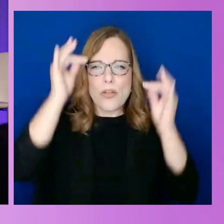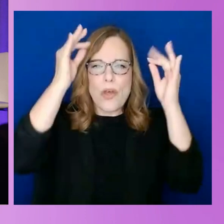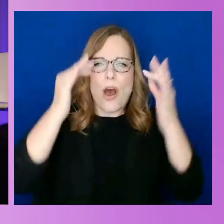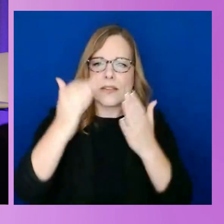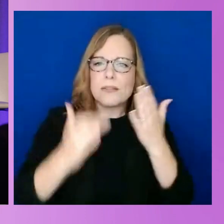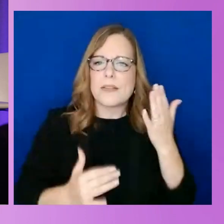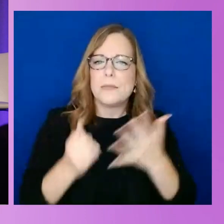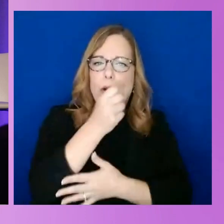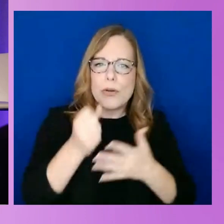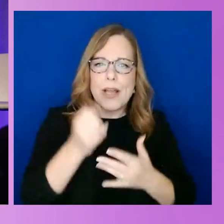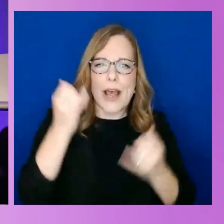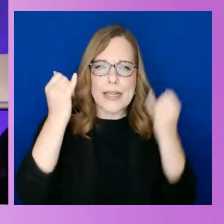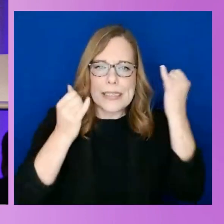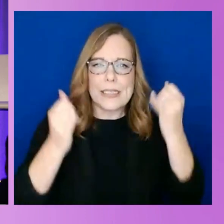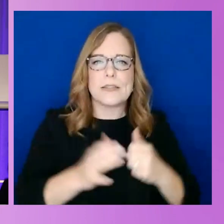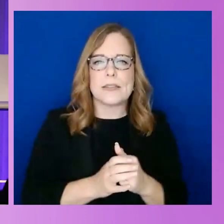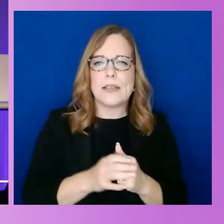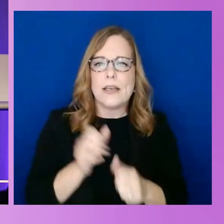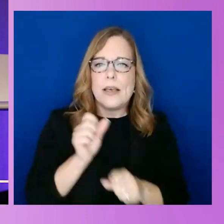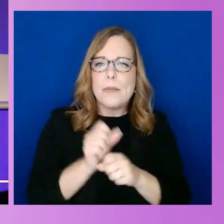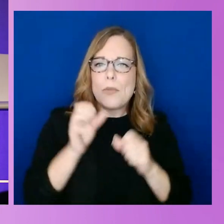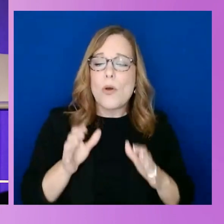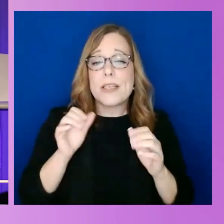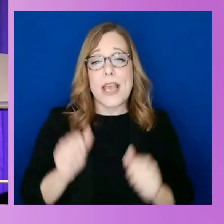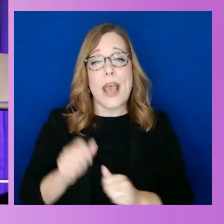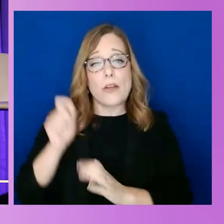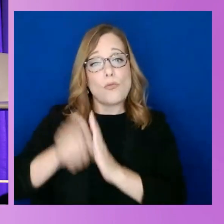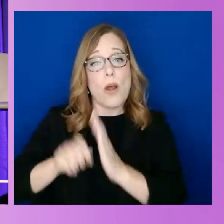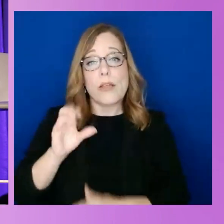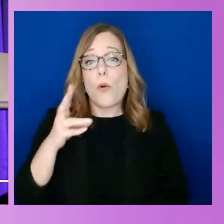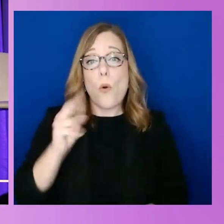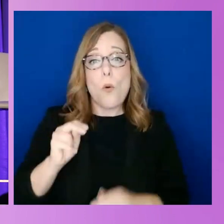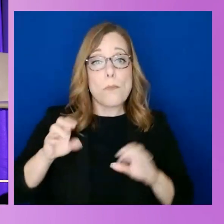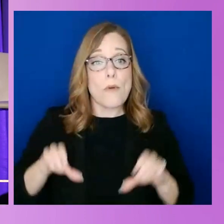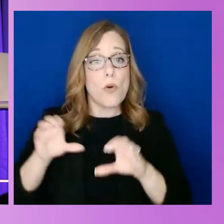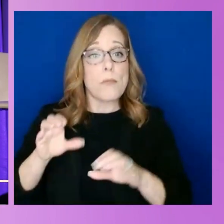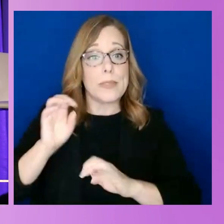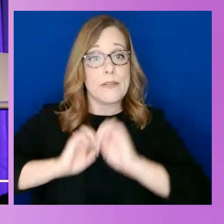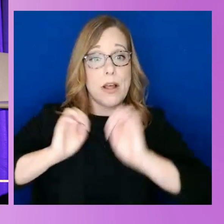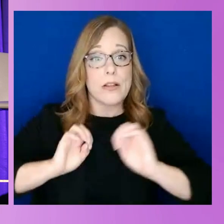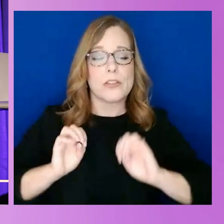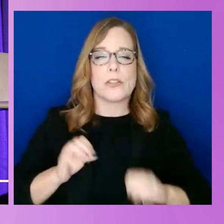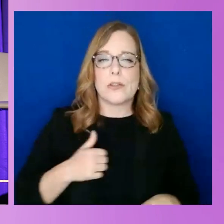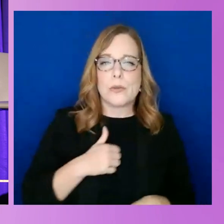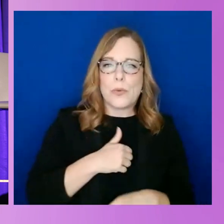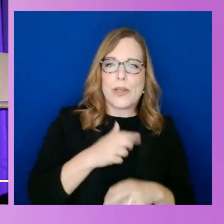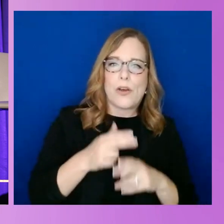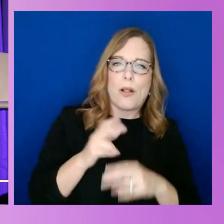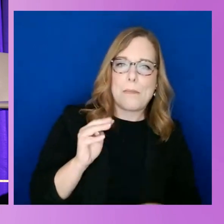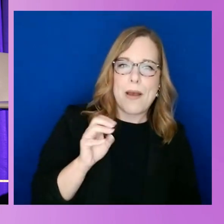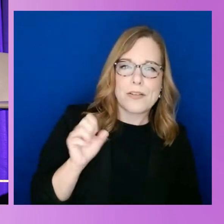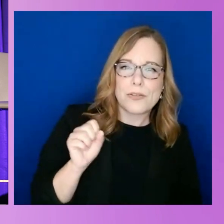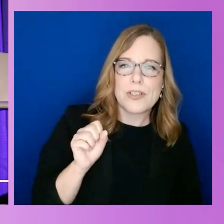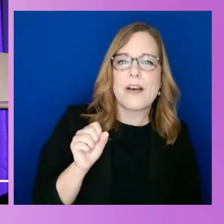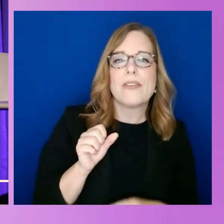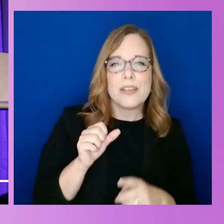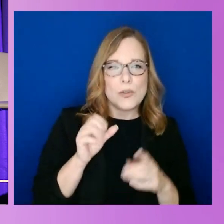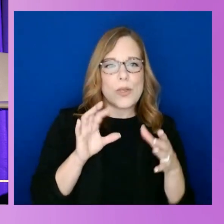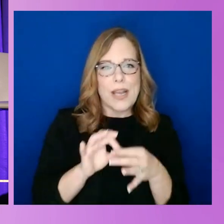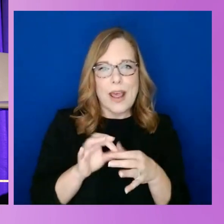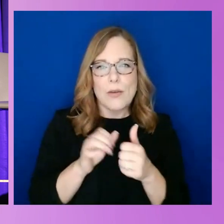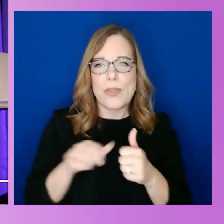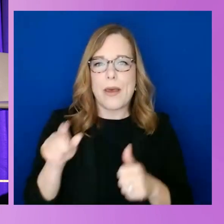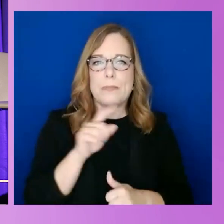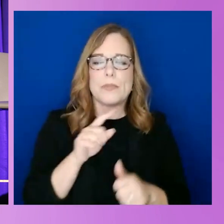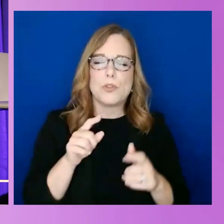syndrome. We recently did a study on how Copilot and Outlook can impact mental health.